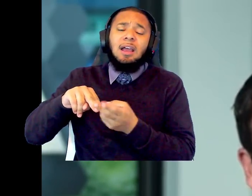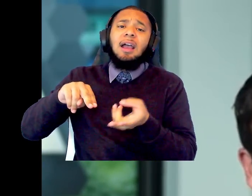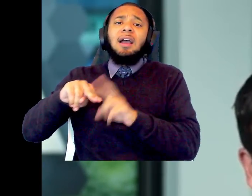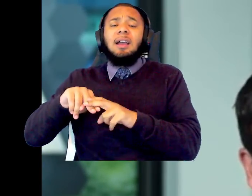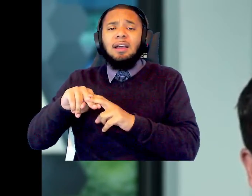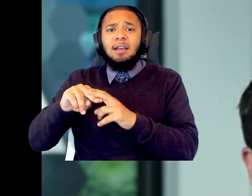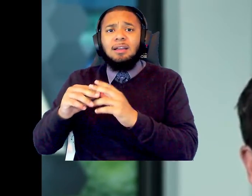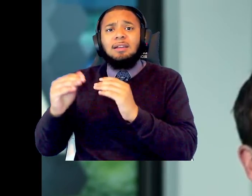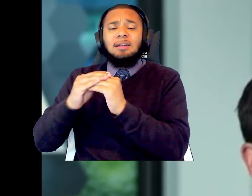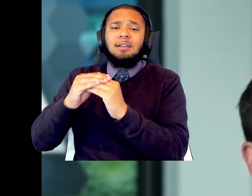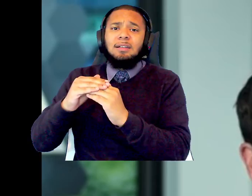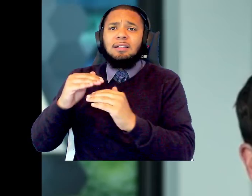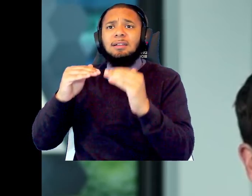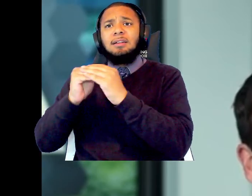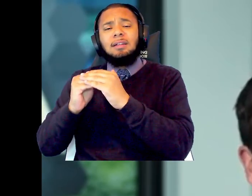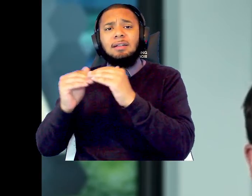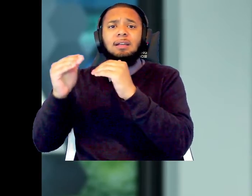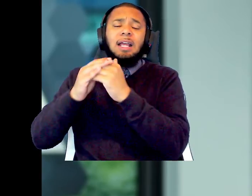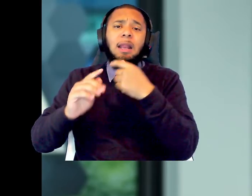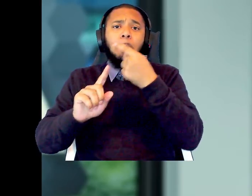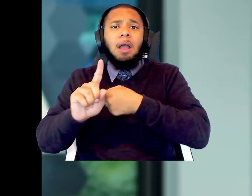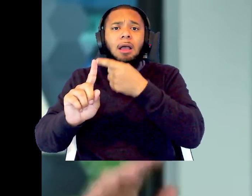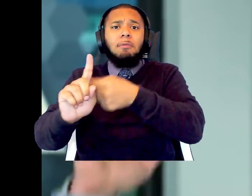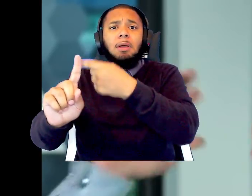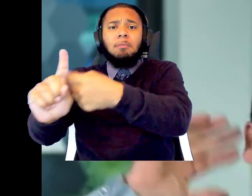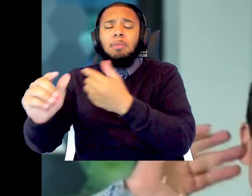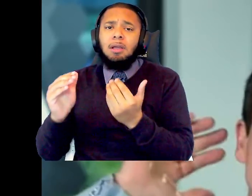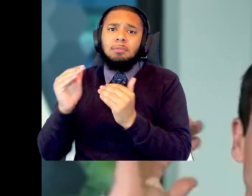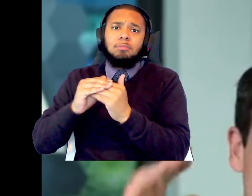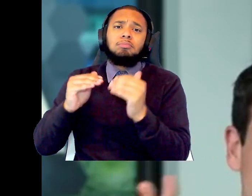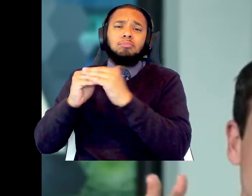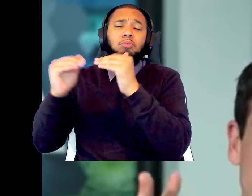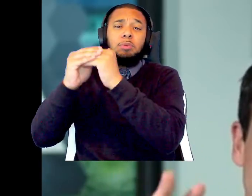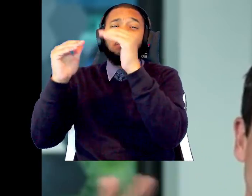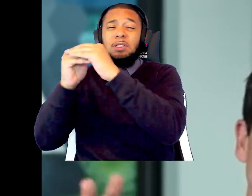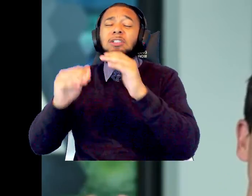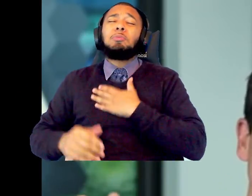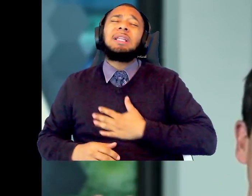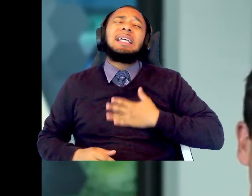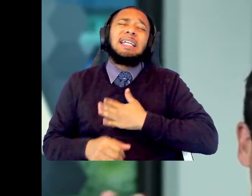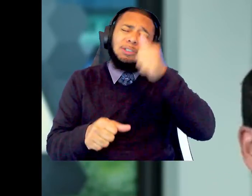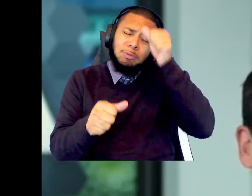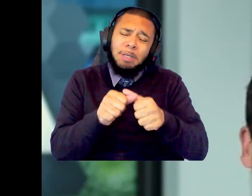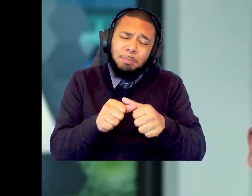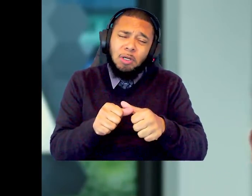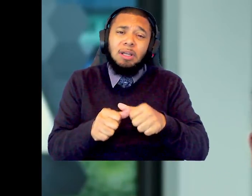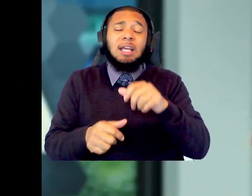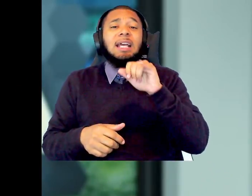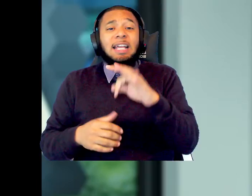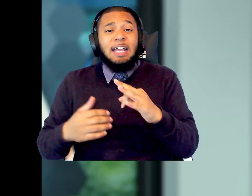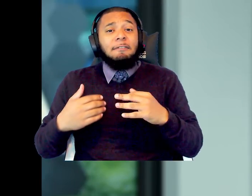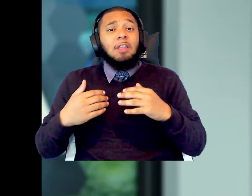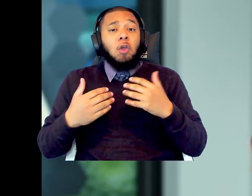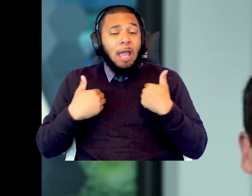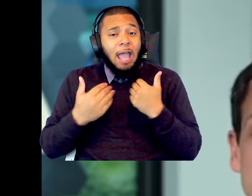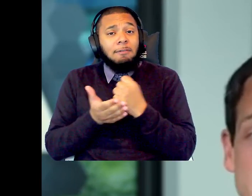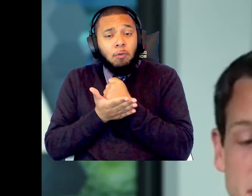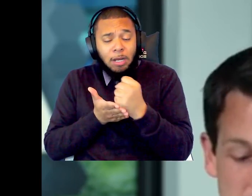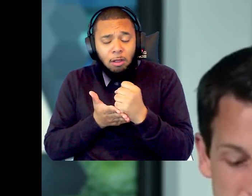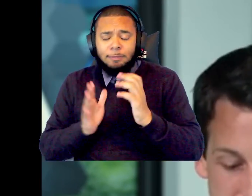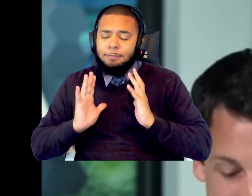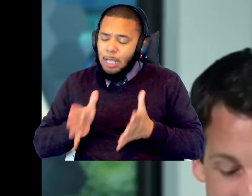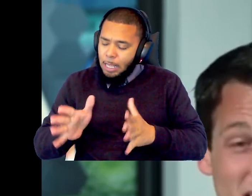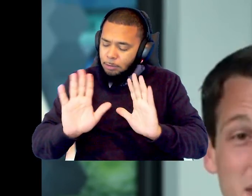charge the next period and an increase the next period. So please, if you use a credit card, which is fine to do, you can use credit